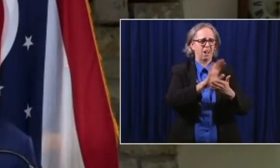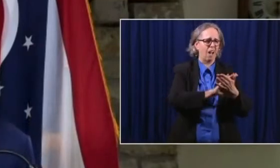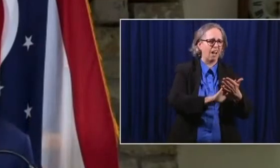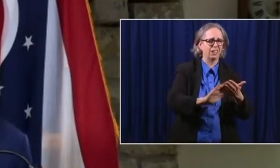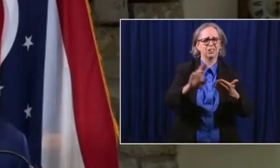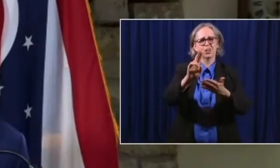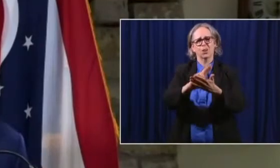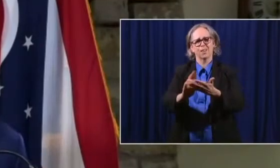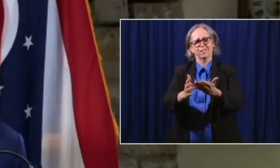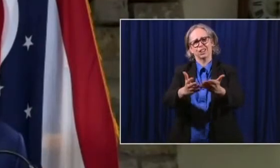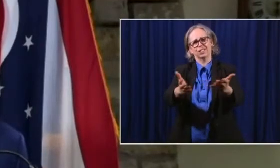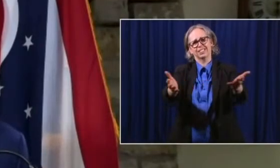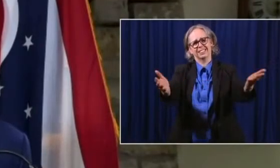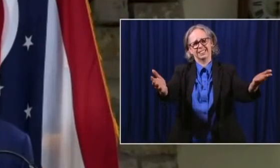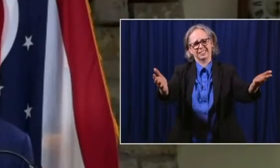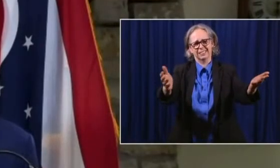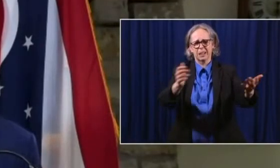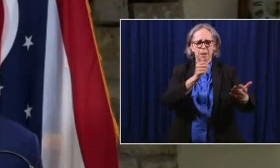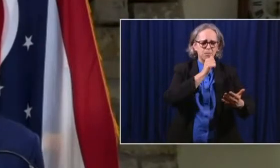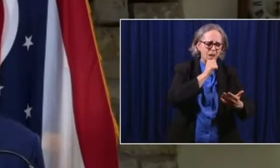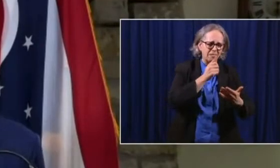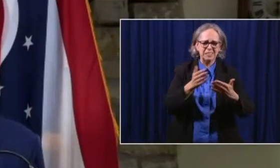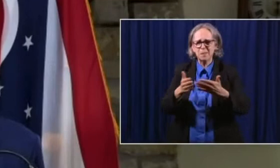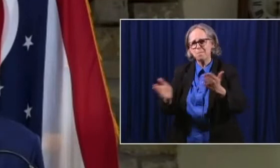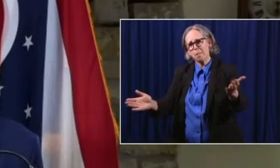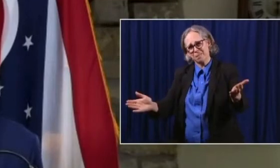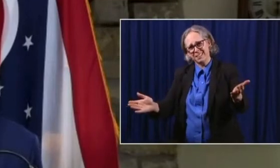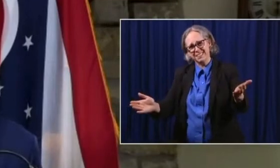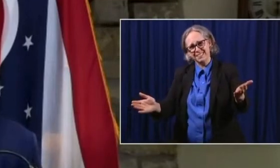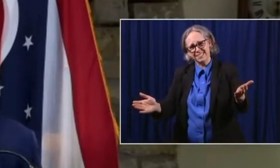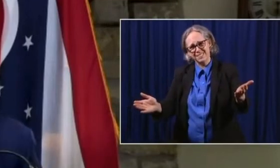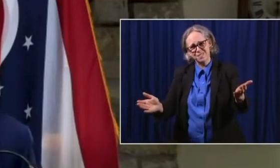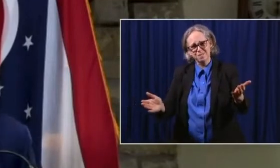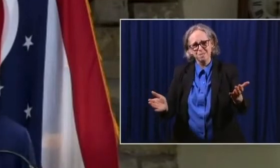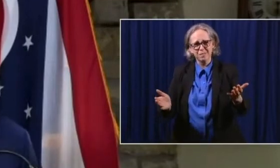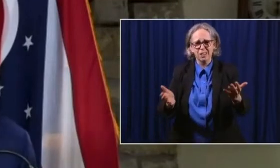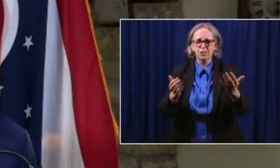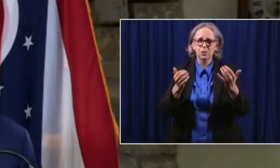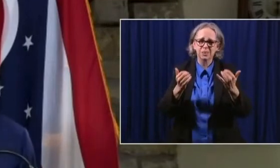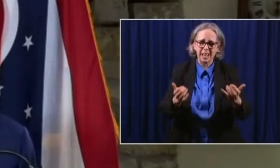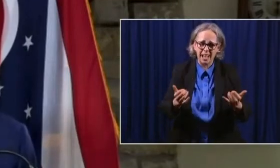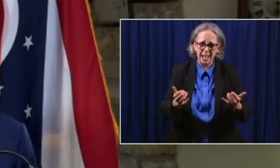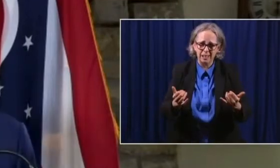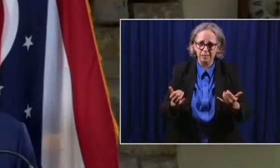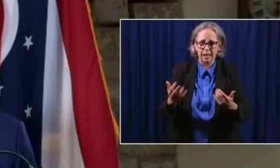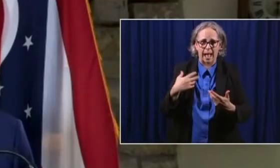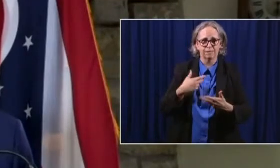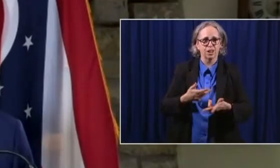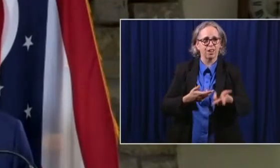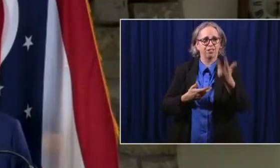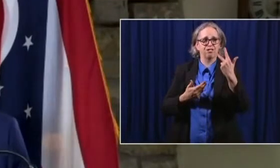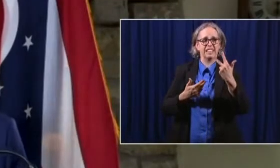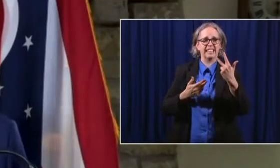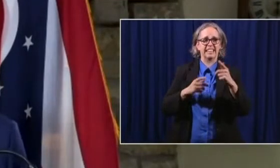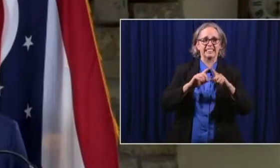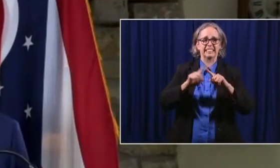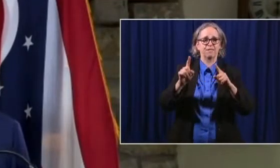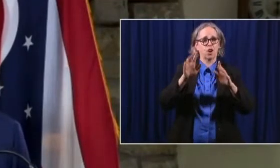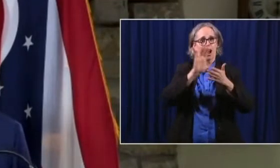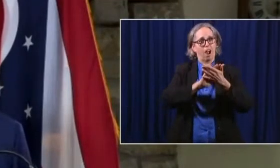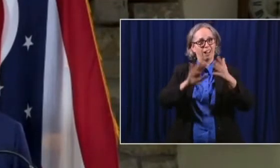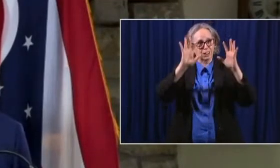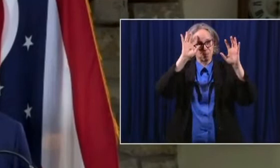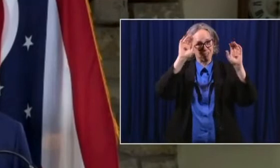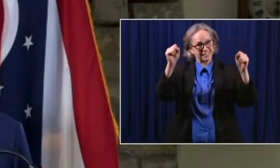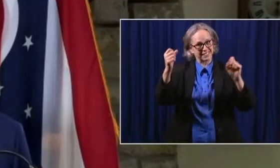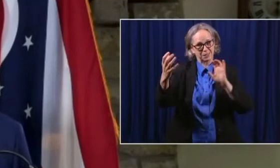colleges. Today, we're going to Skype in 3 college presidents to talk about what they did to prepare for the return of students,